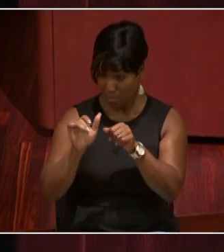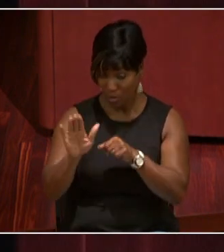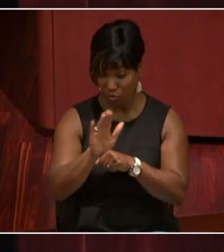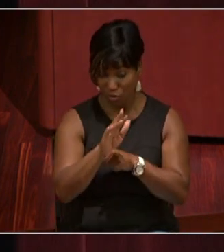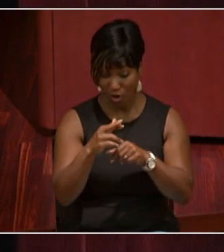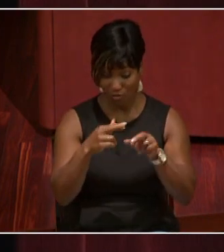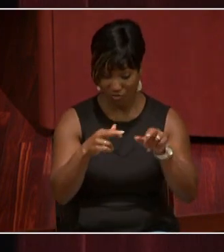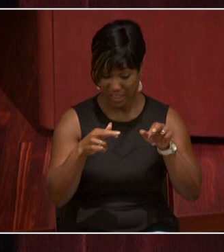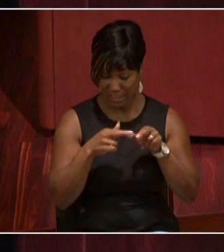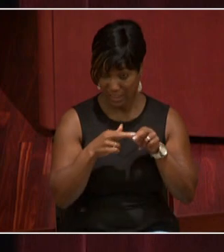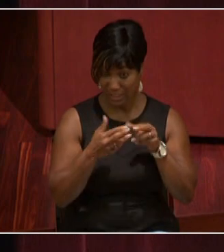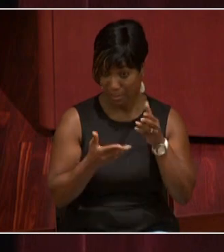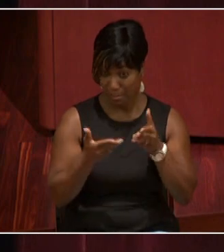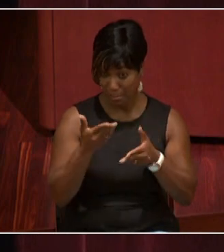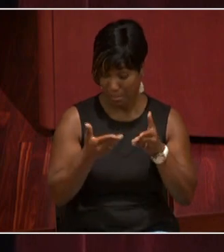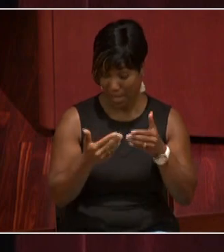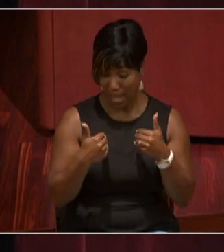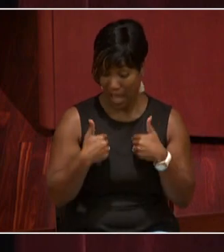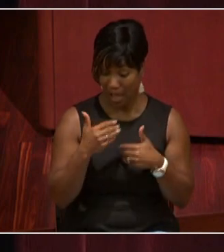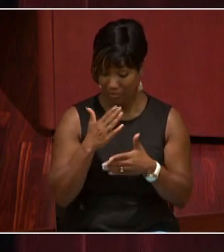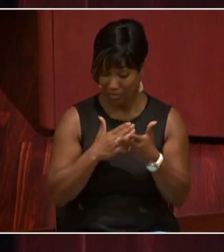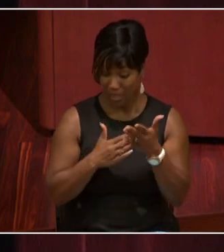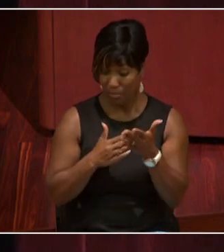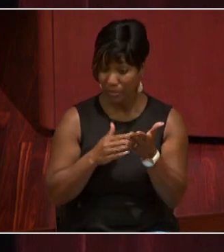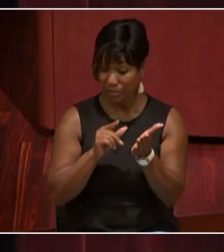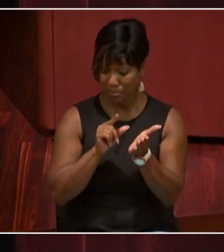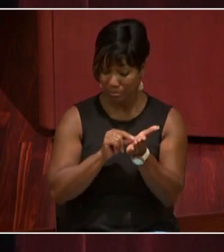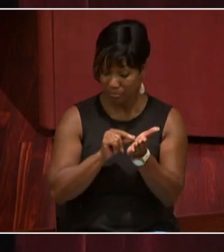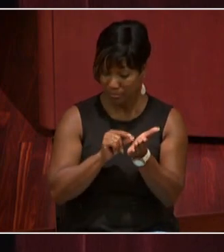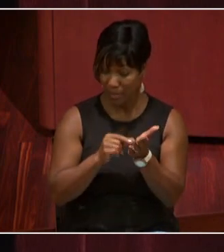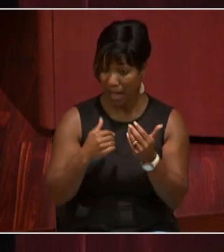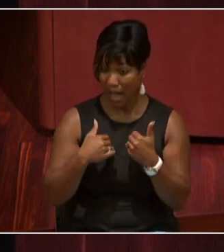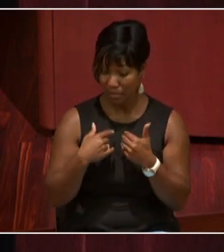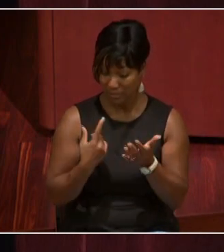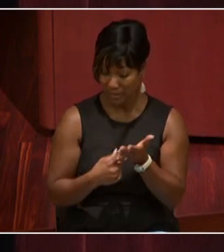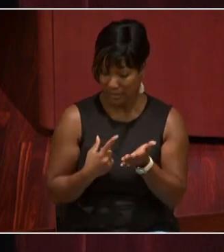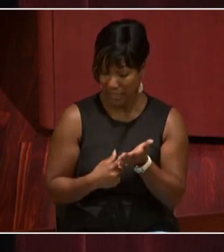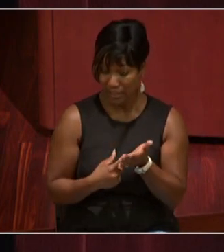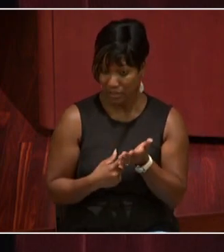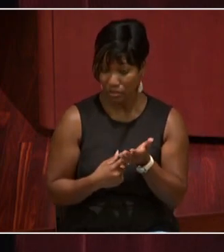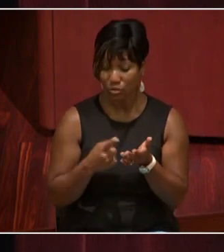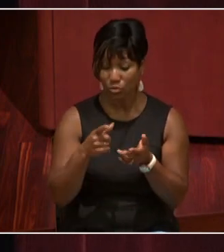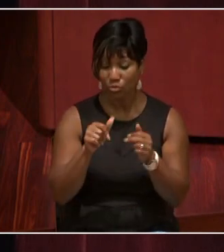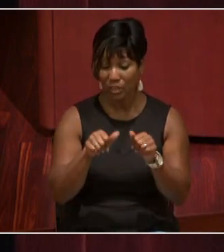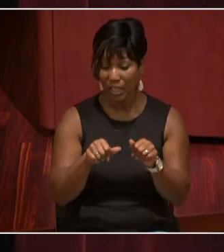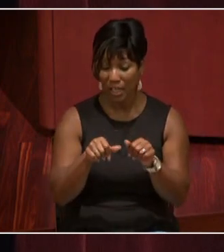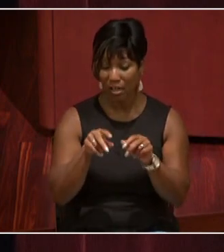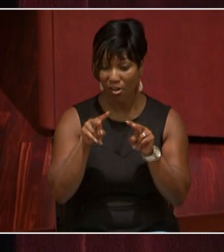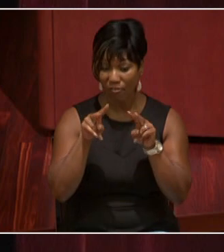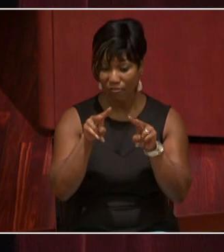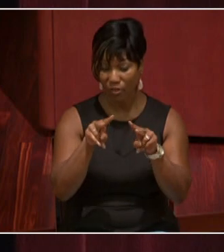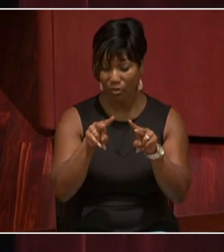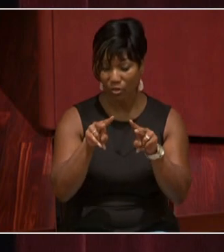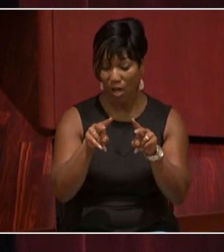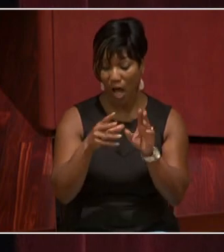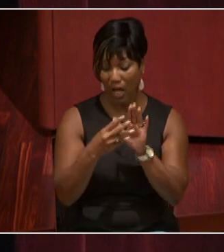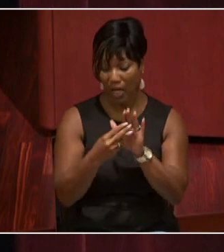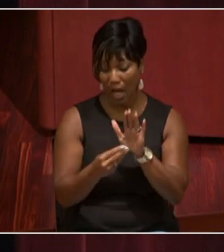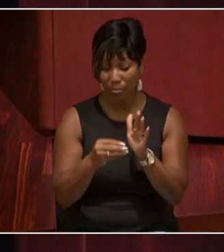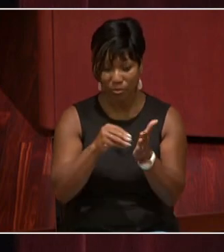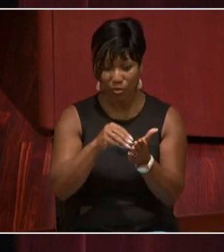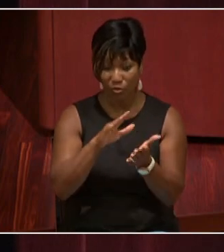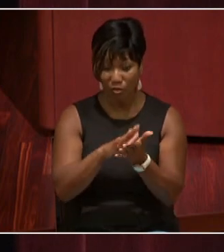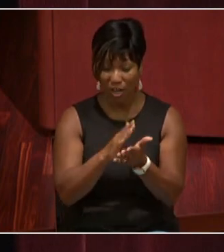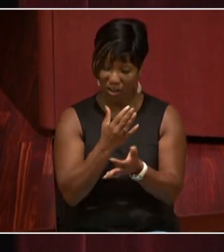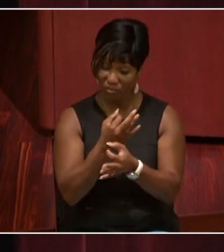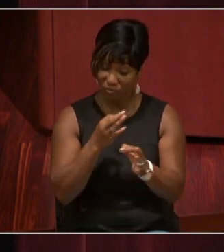hold some of these microfilm publications that I'm covering. You can also view the digital copies of records free of charge